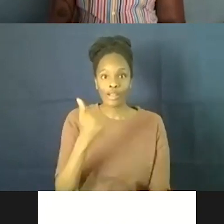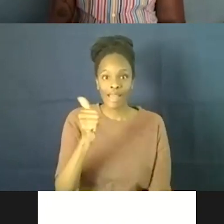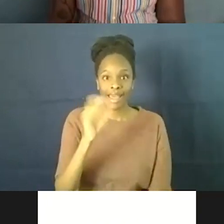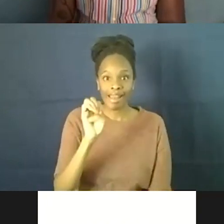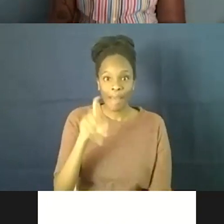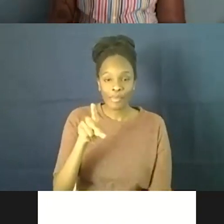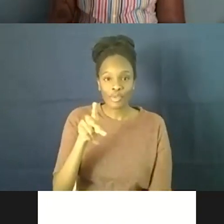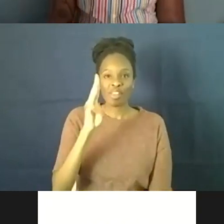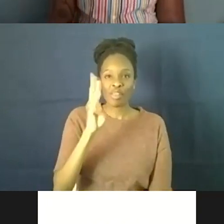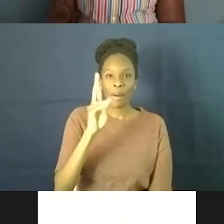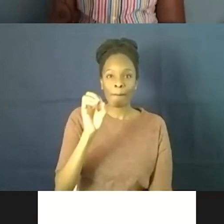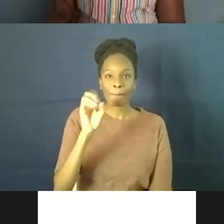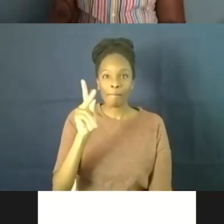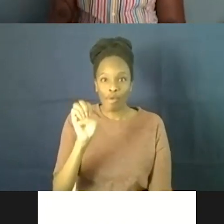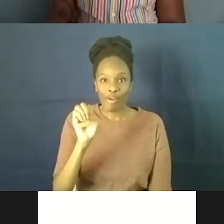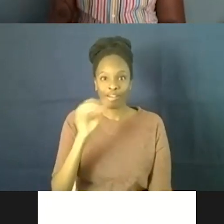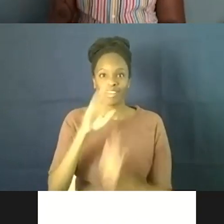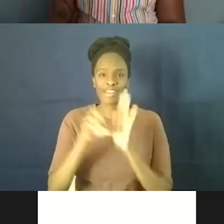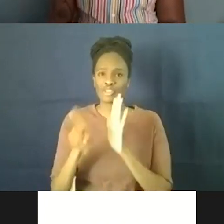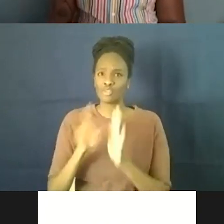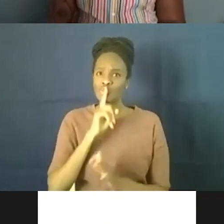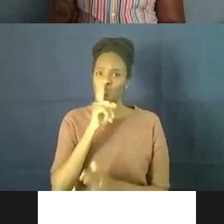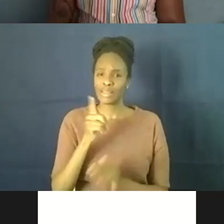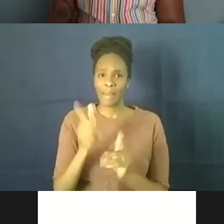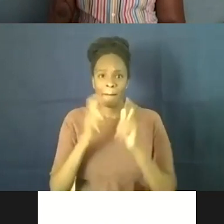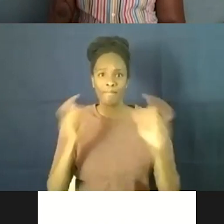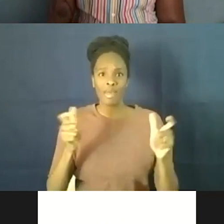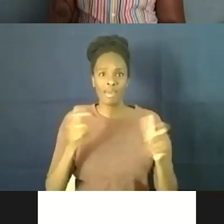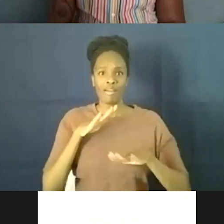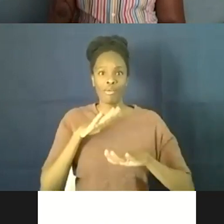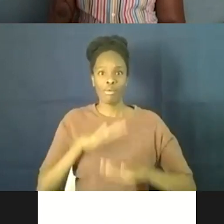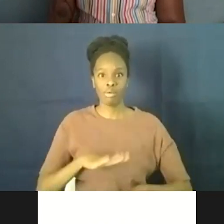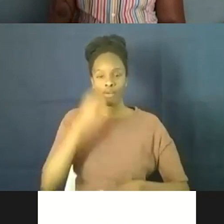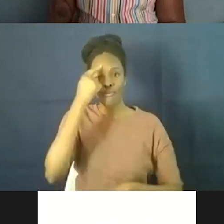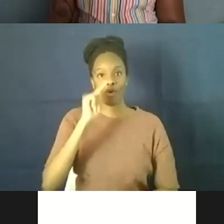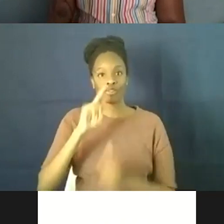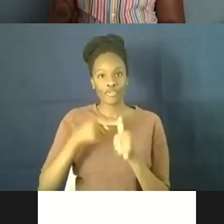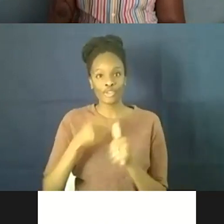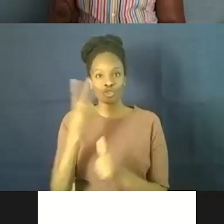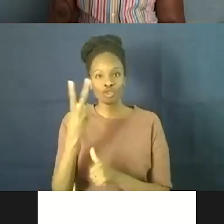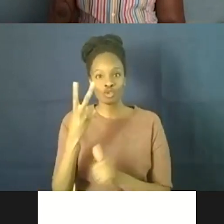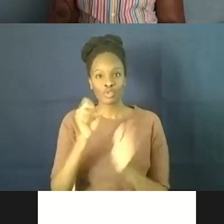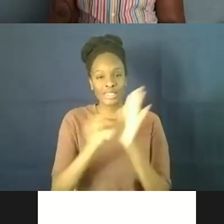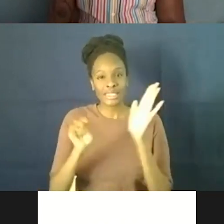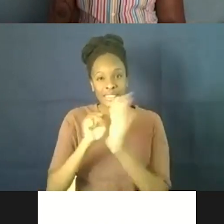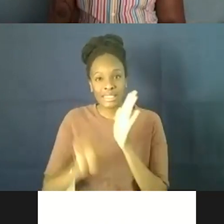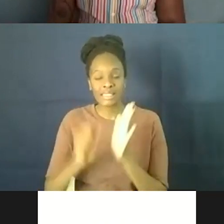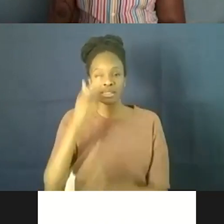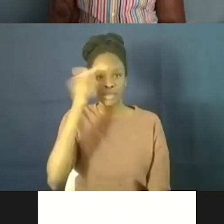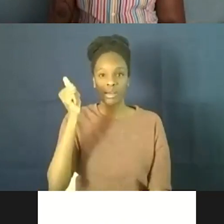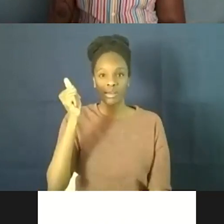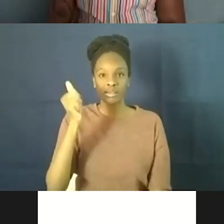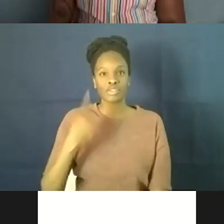just, like, comic relief for, you know, the first two seasons, because we were doing you know,